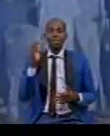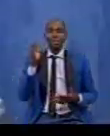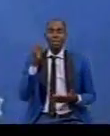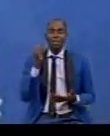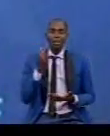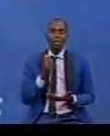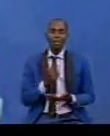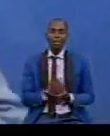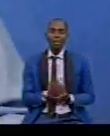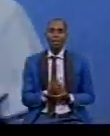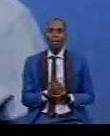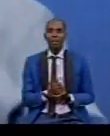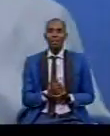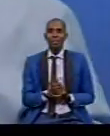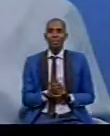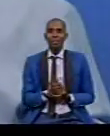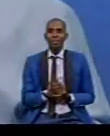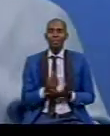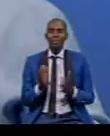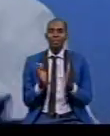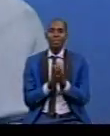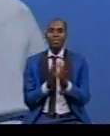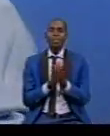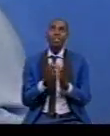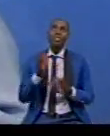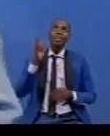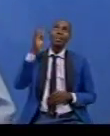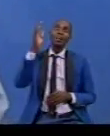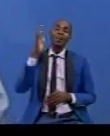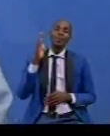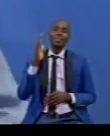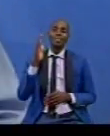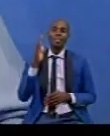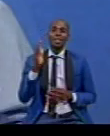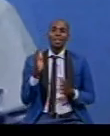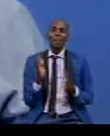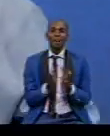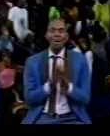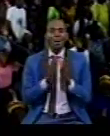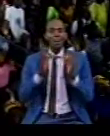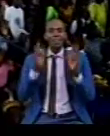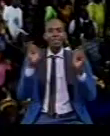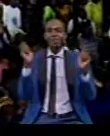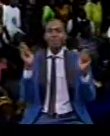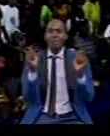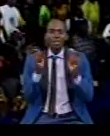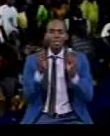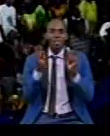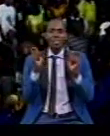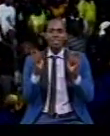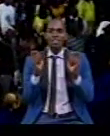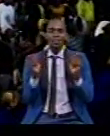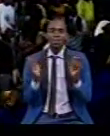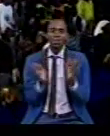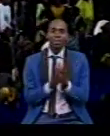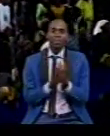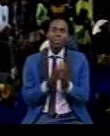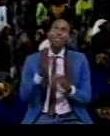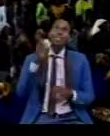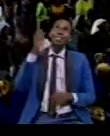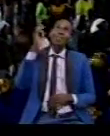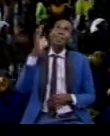reigns over them. He reigns over families that will be given unto the Lord. He reigns